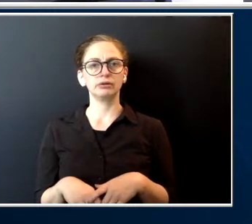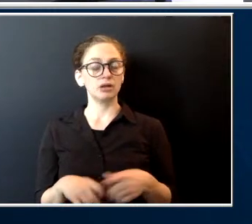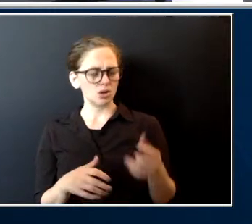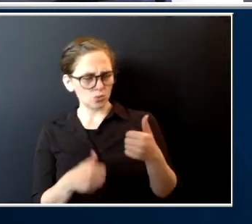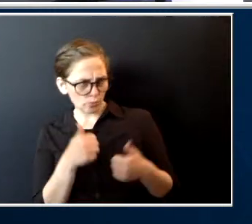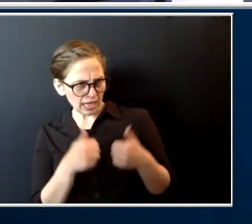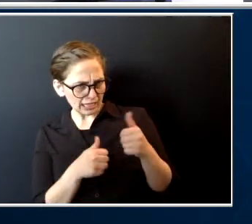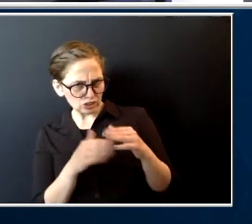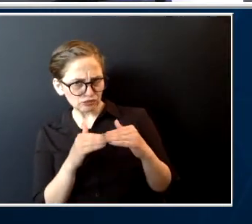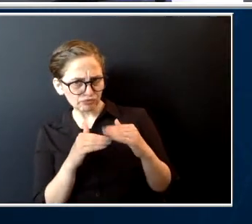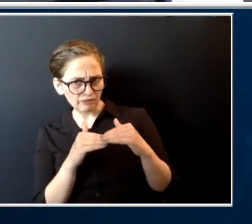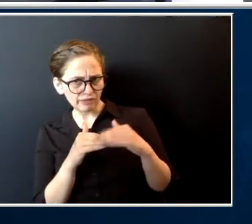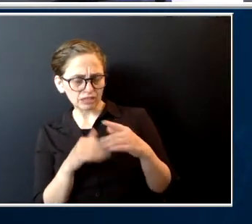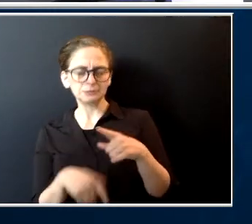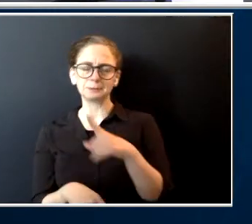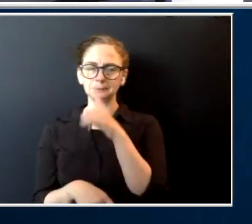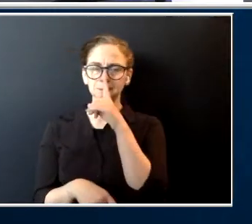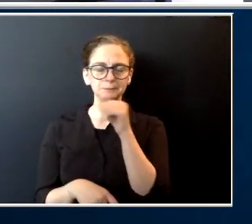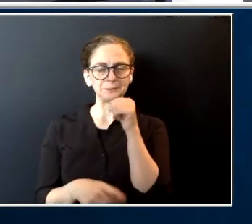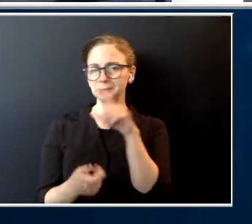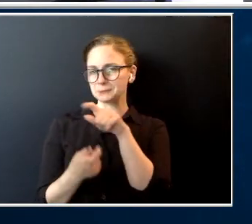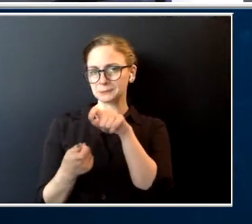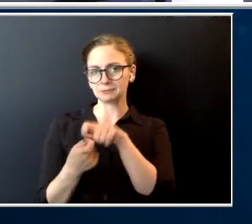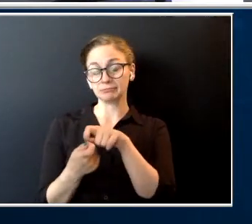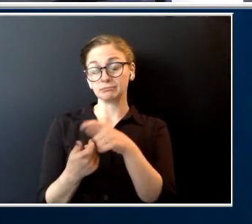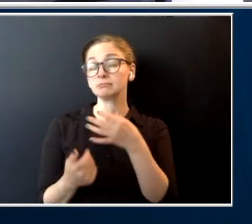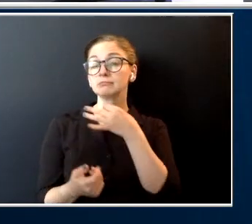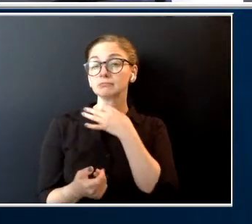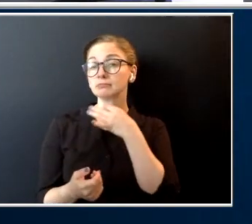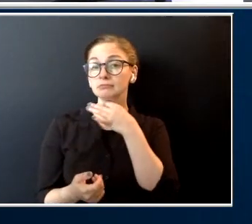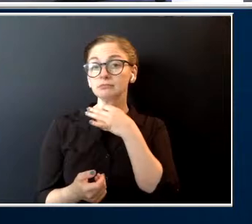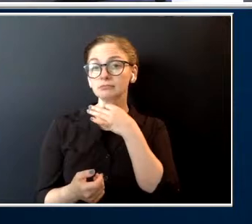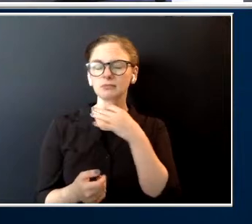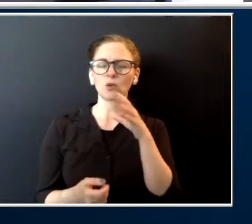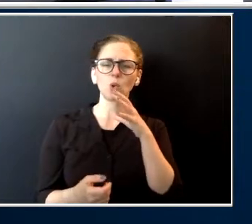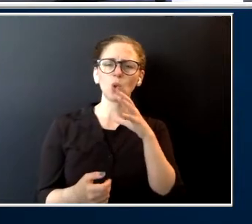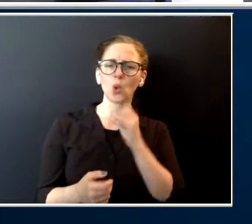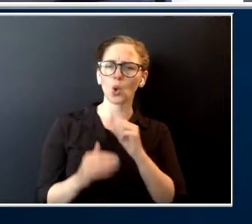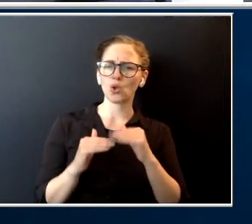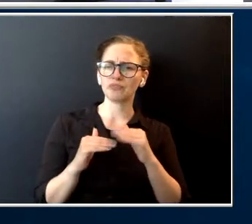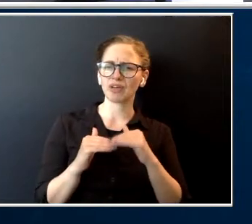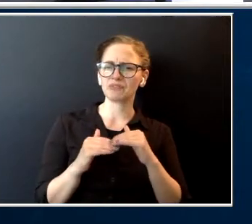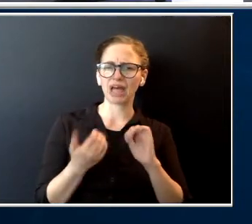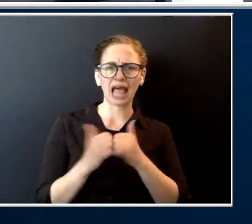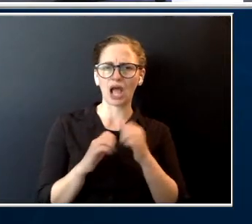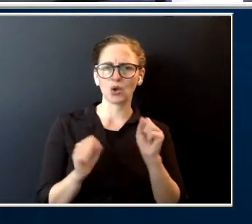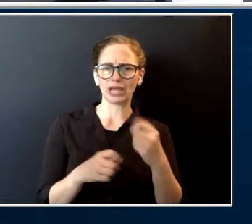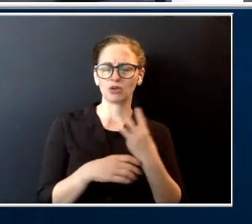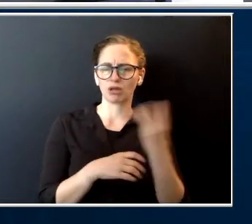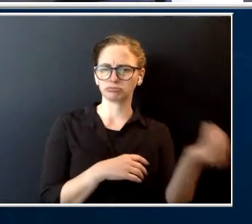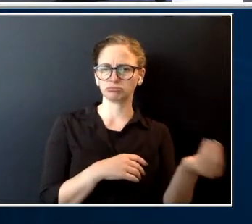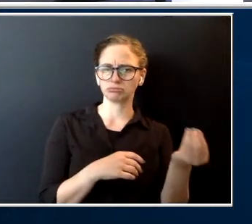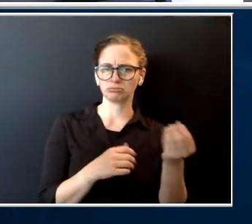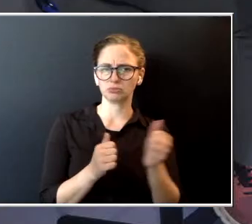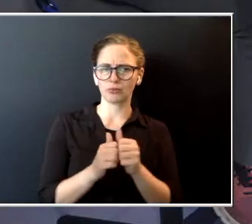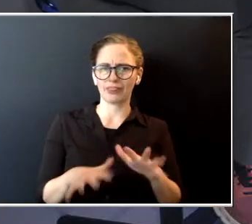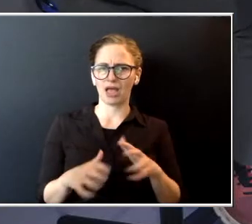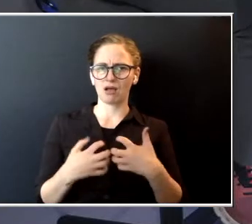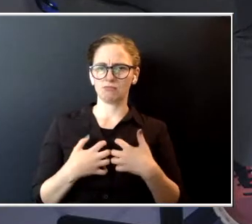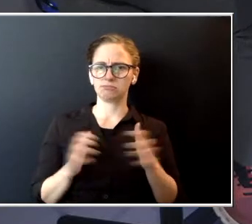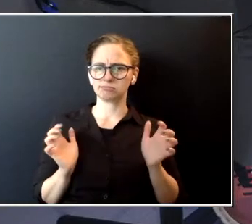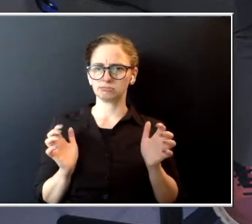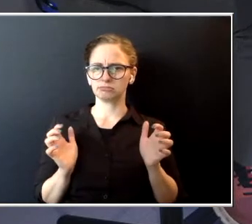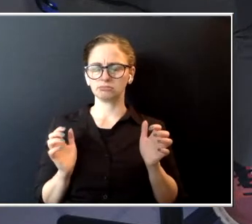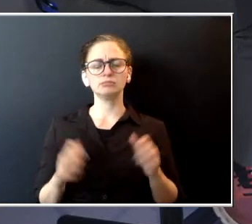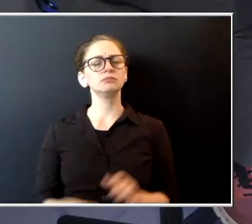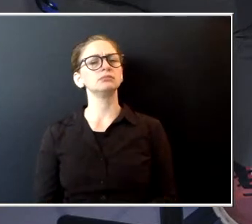He's not specific. He just wants to know, how can the old valve be removed without opening the chest? So, yeah. How can the old valve be removed